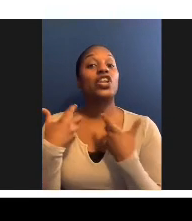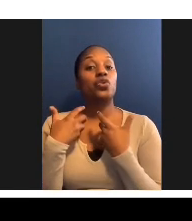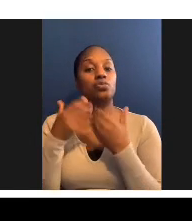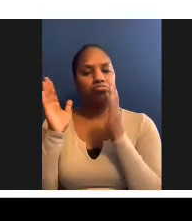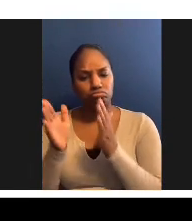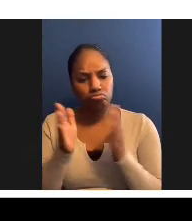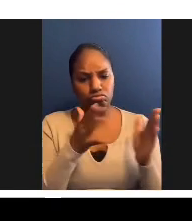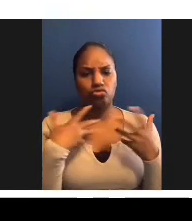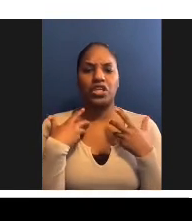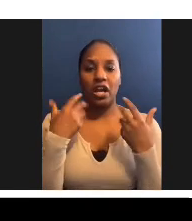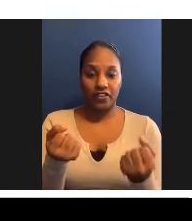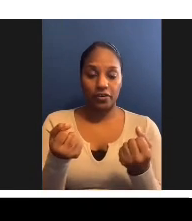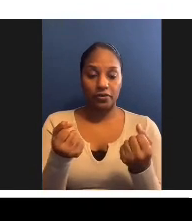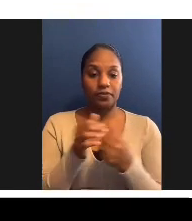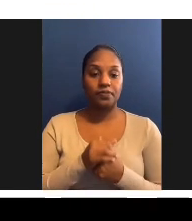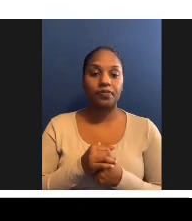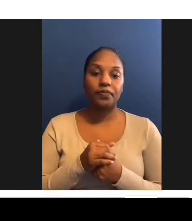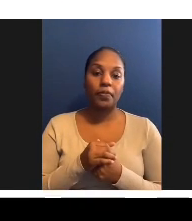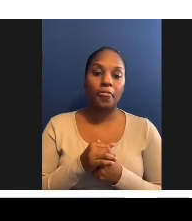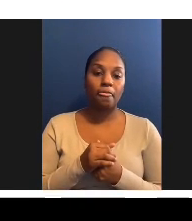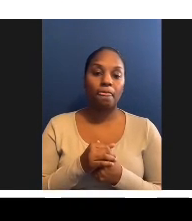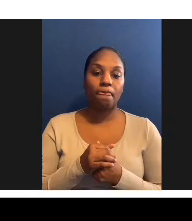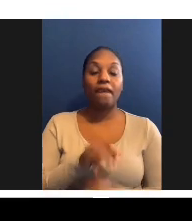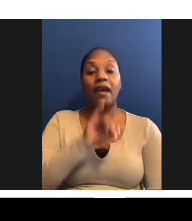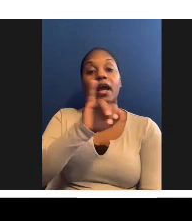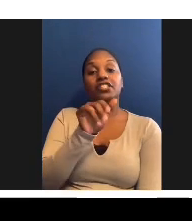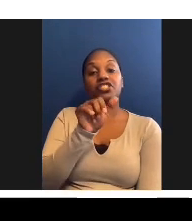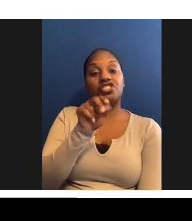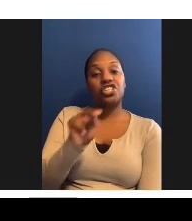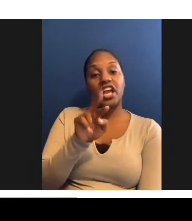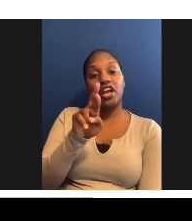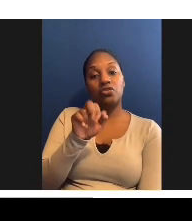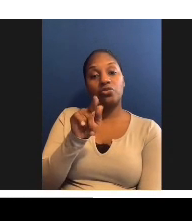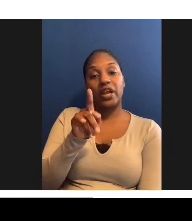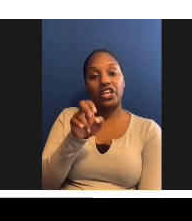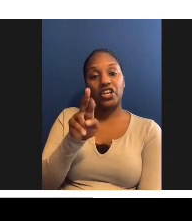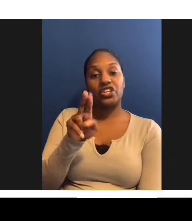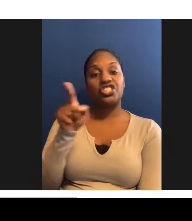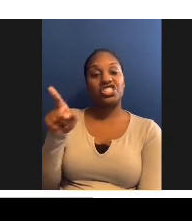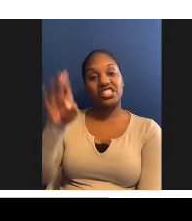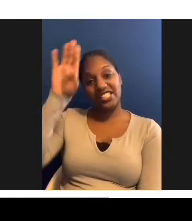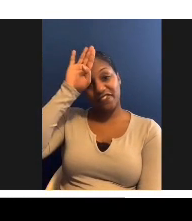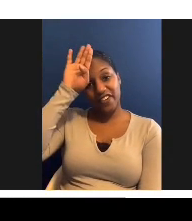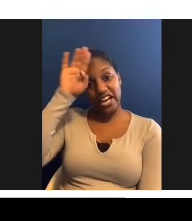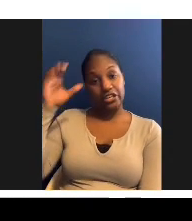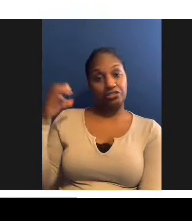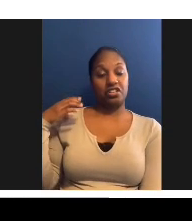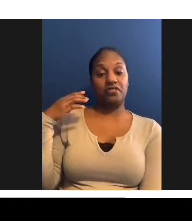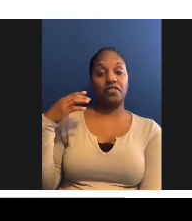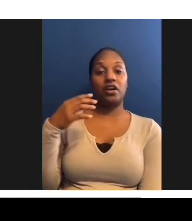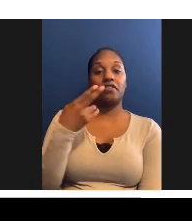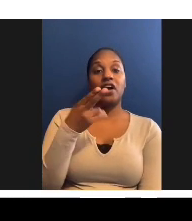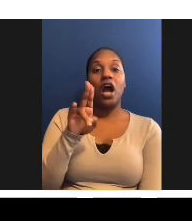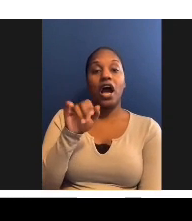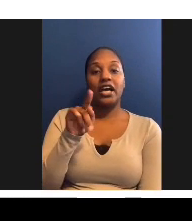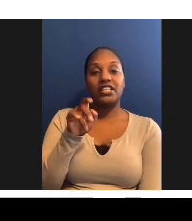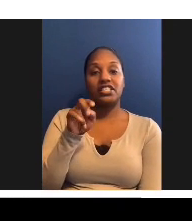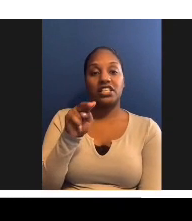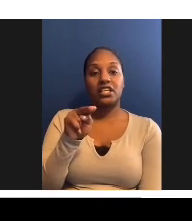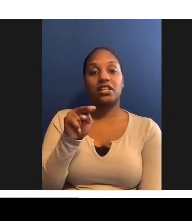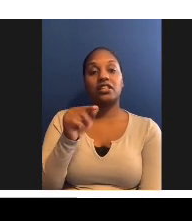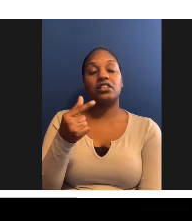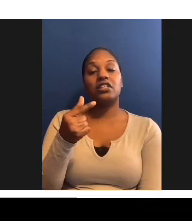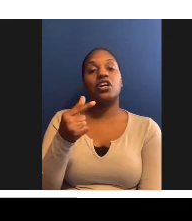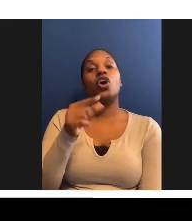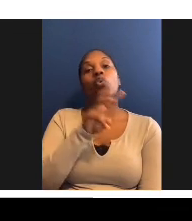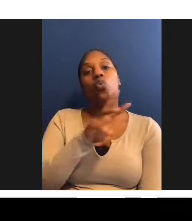Rader. She is the fire chief of Huntington, West Virginia, where Marshall University